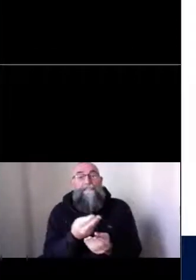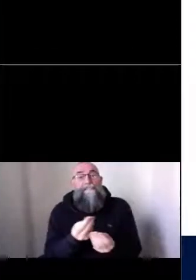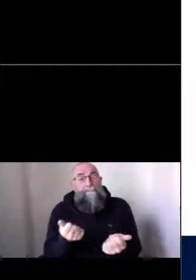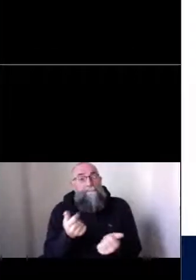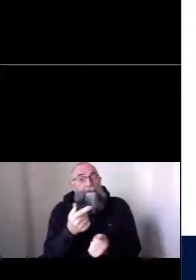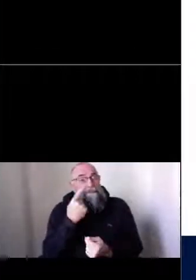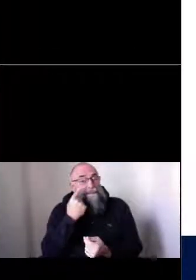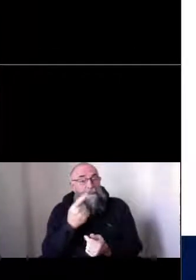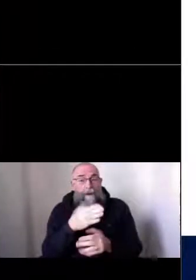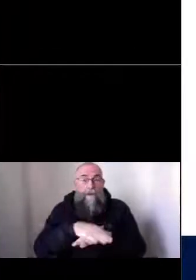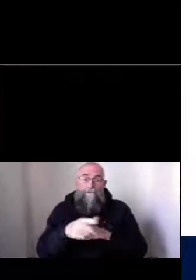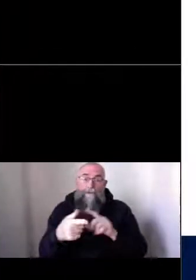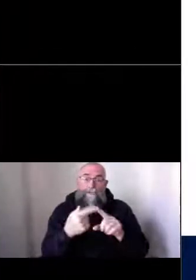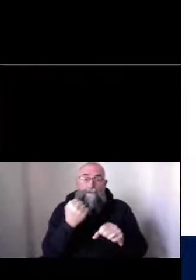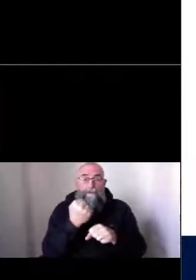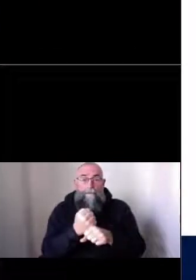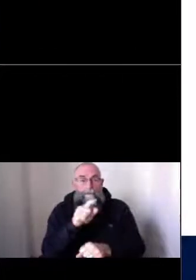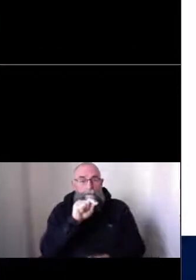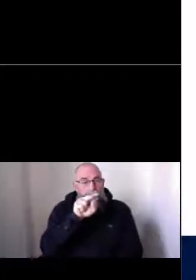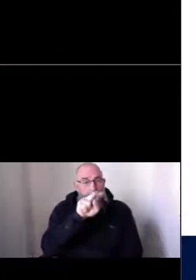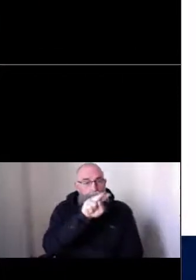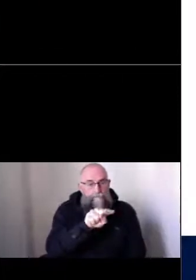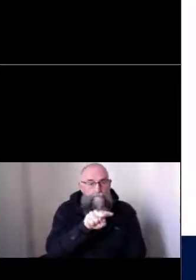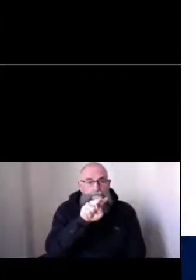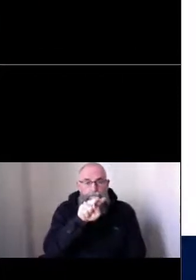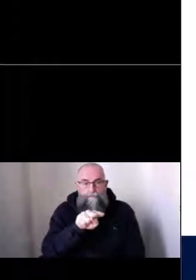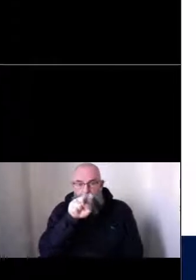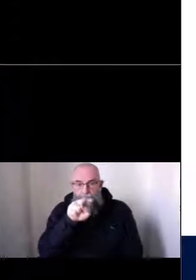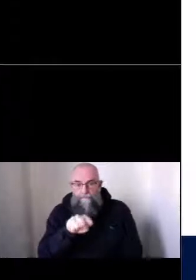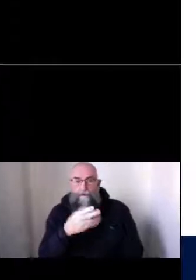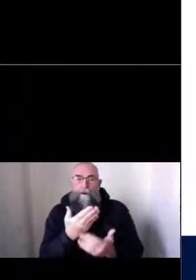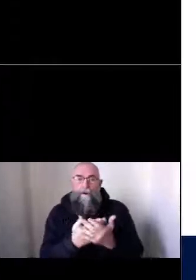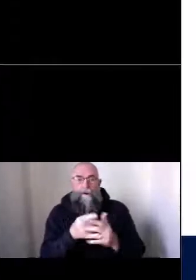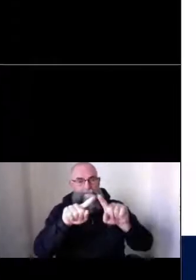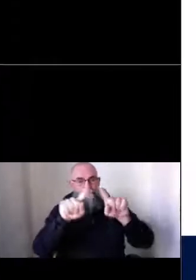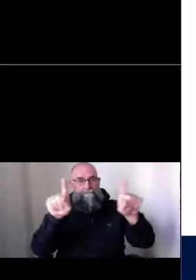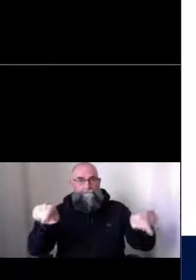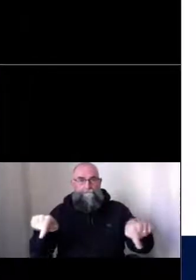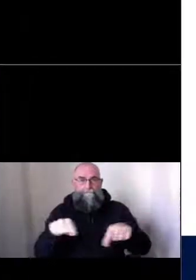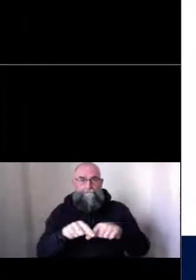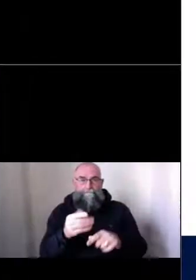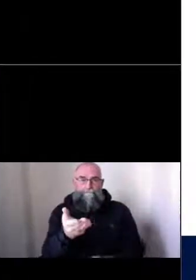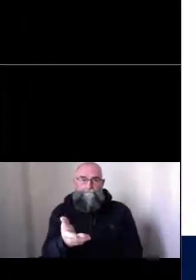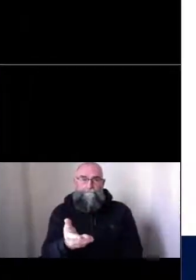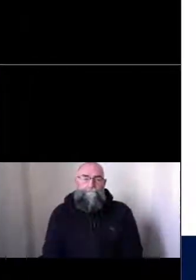apply for funding for in that category are just on the slide now.